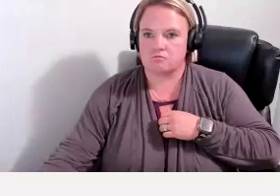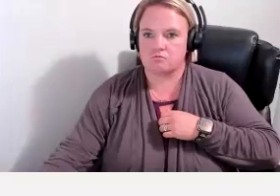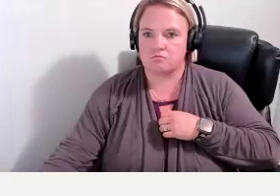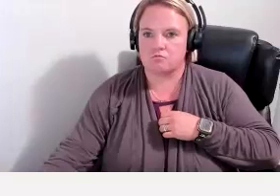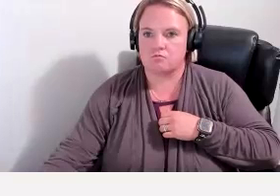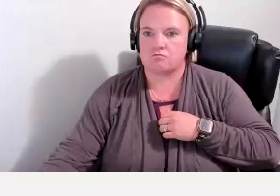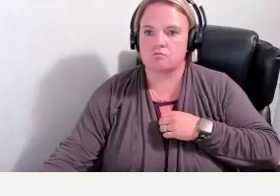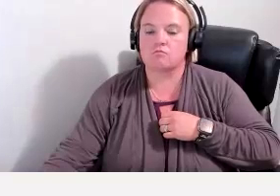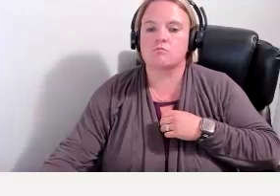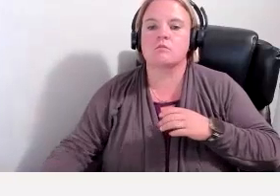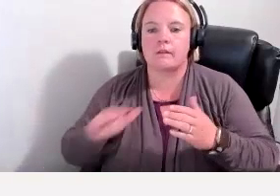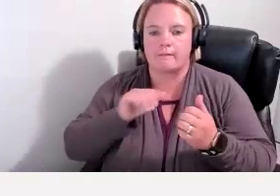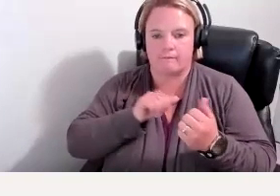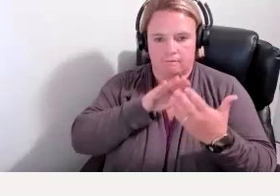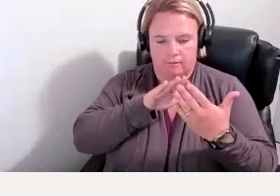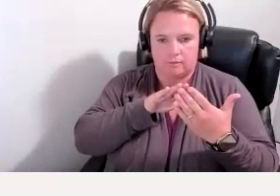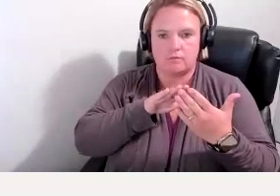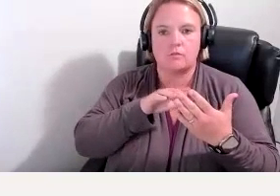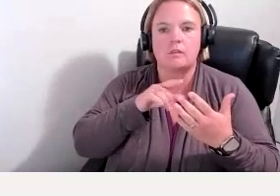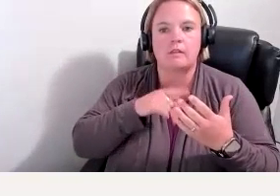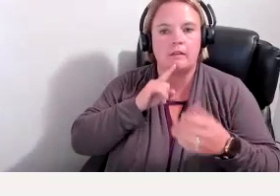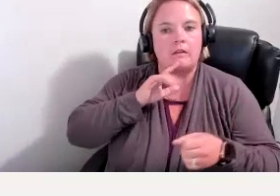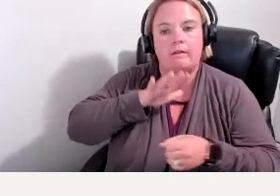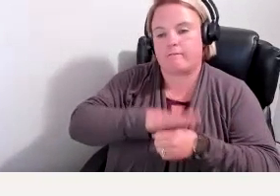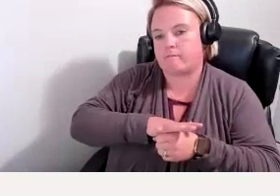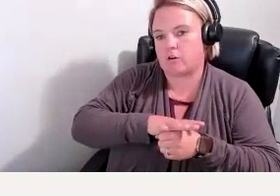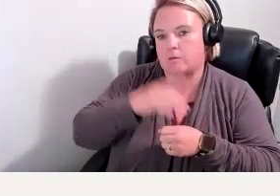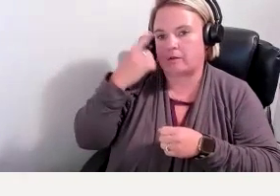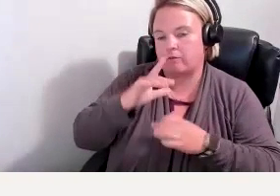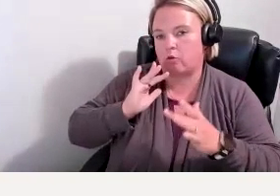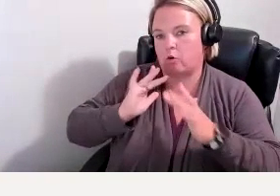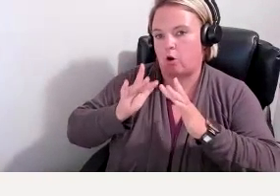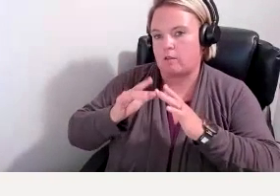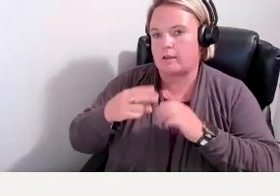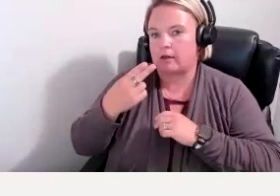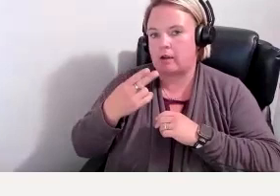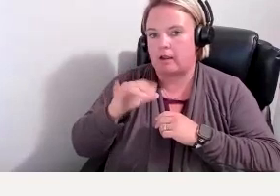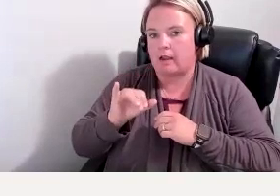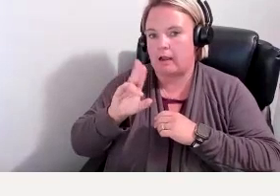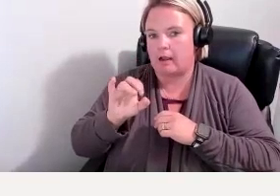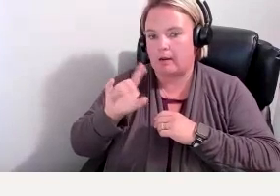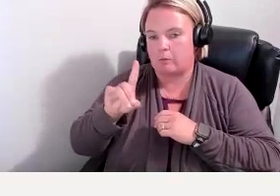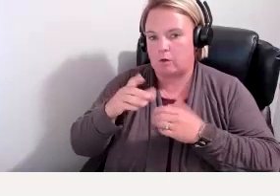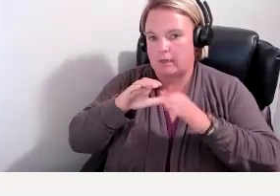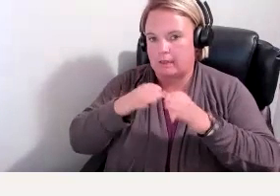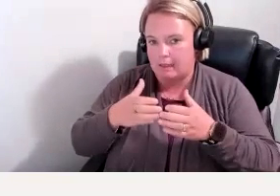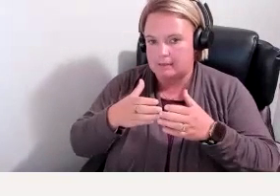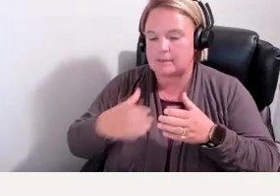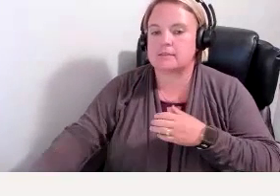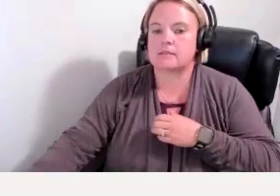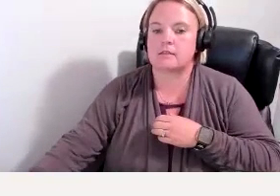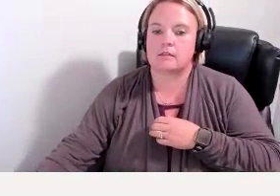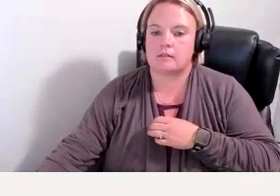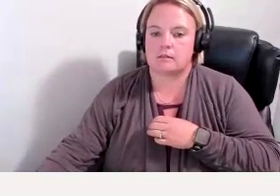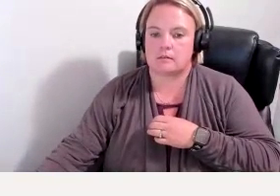those. They ask you to confirm that it's for an online or hybrid class. But if it's